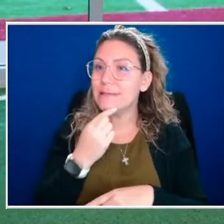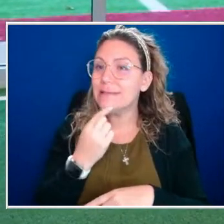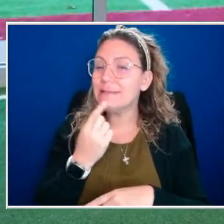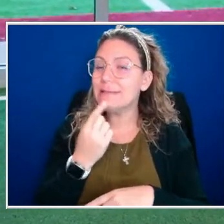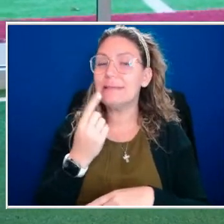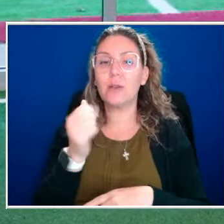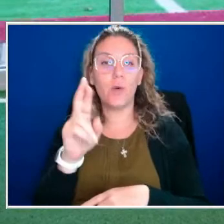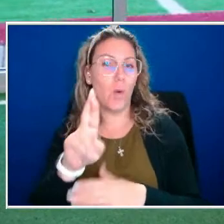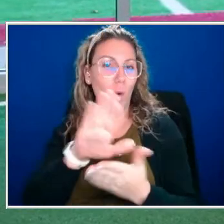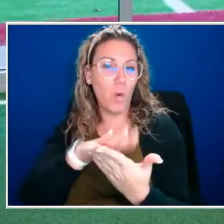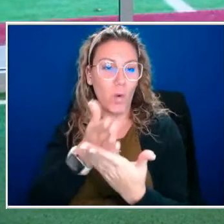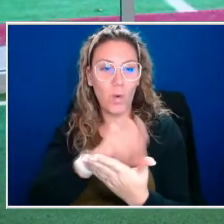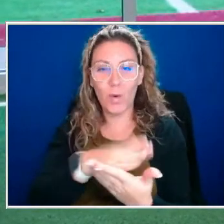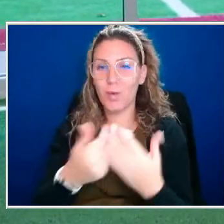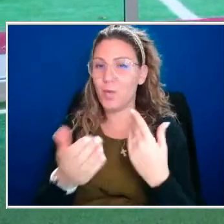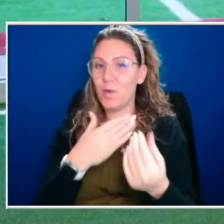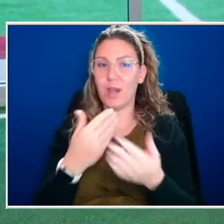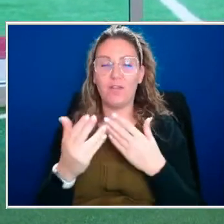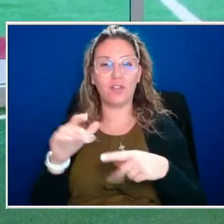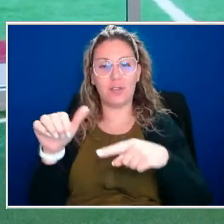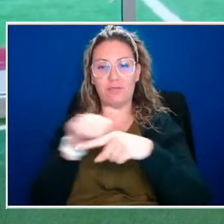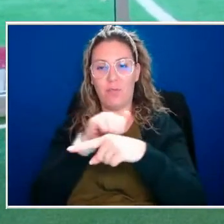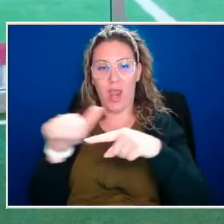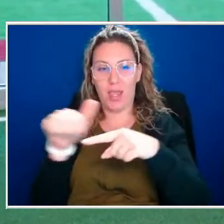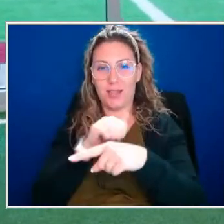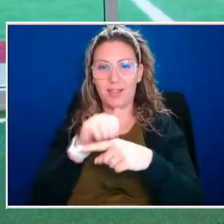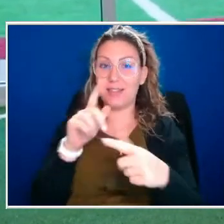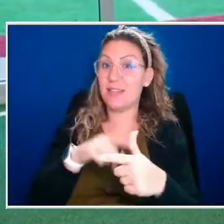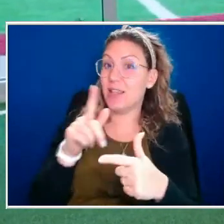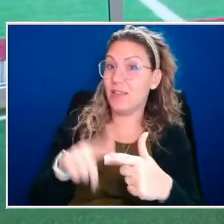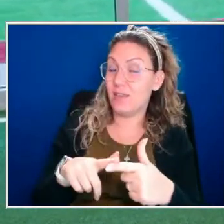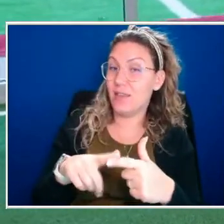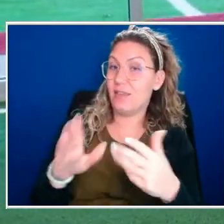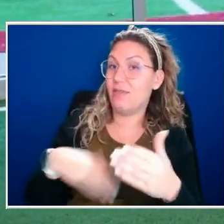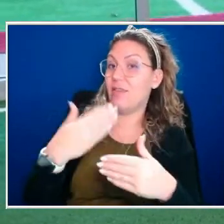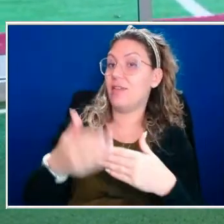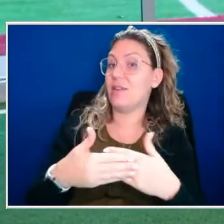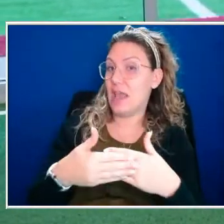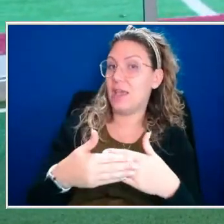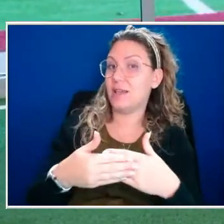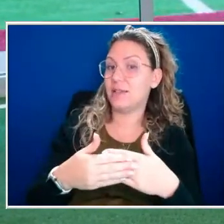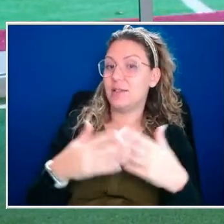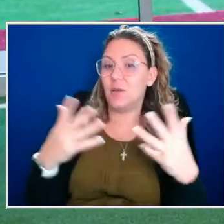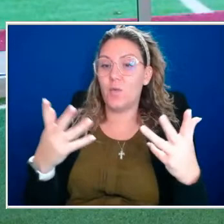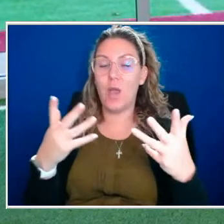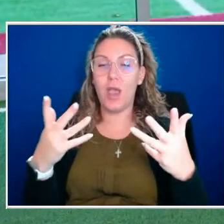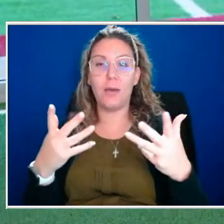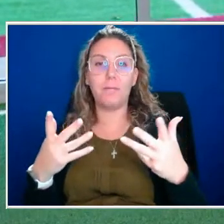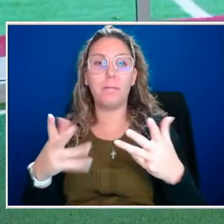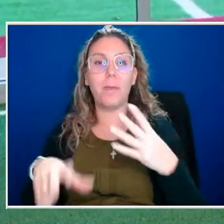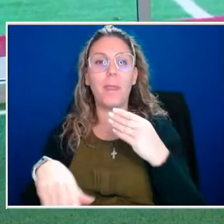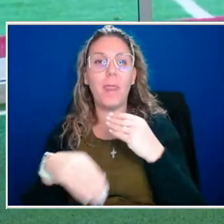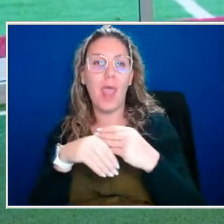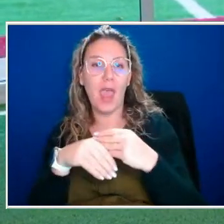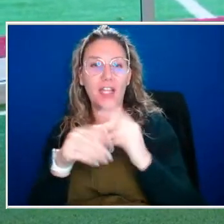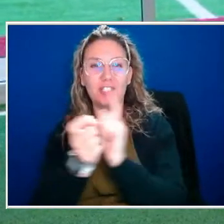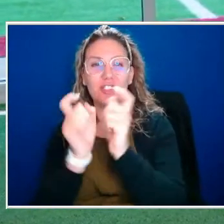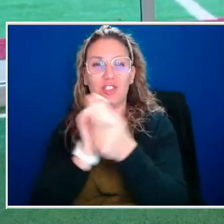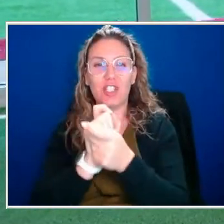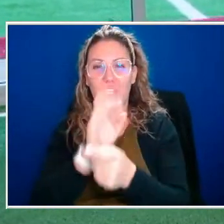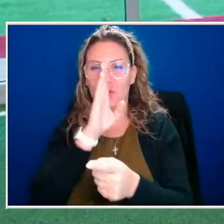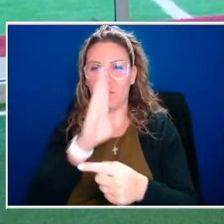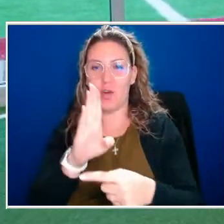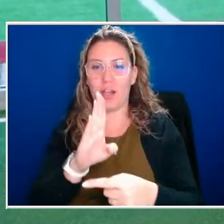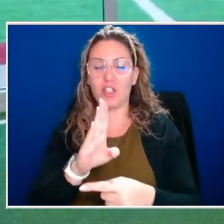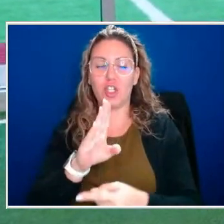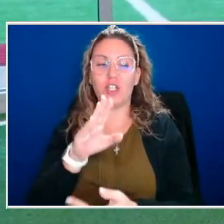practice that balance. And then the next step up from that is going to be to add a little bit of change of direction. So standing on one leg again,